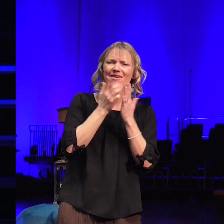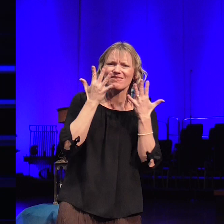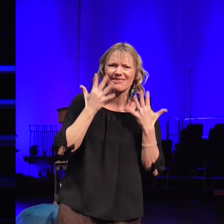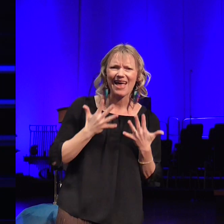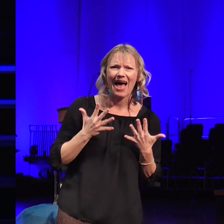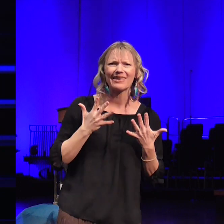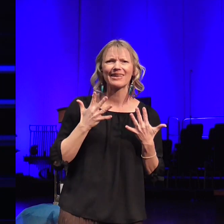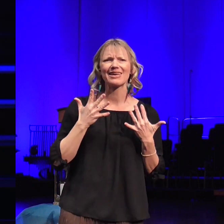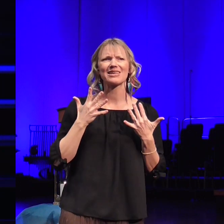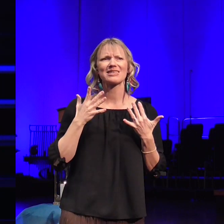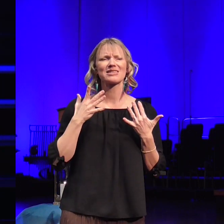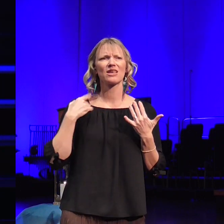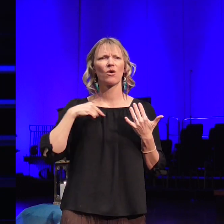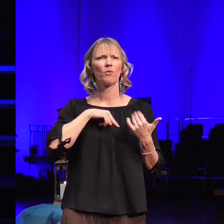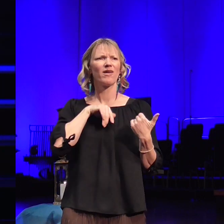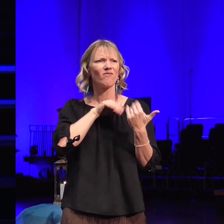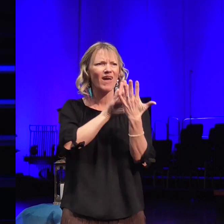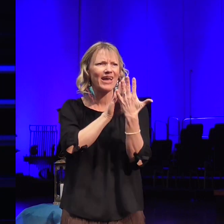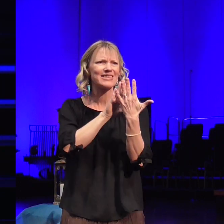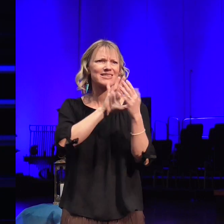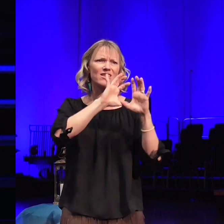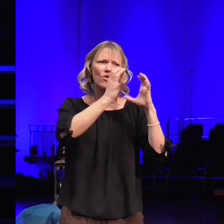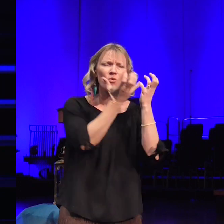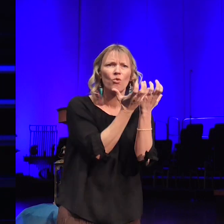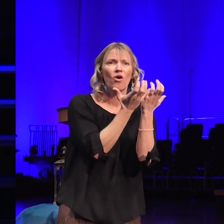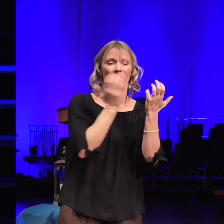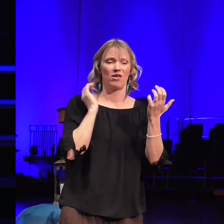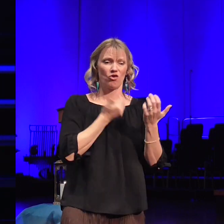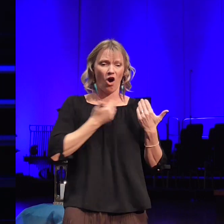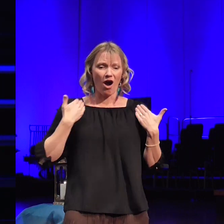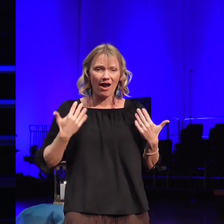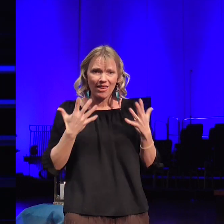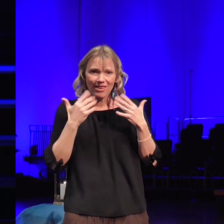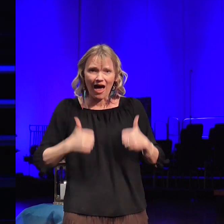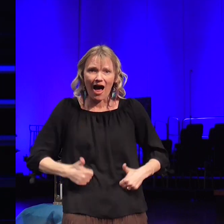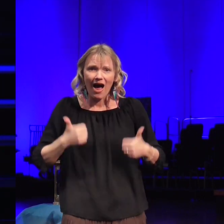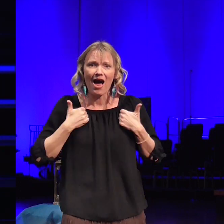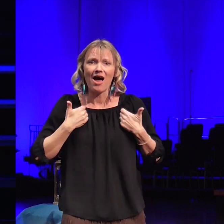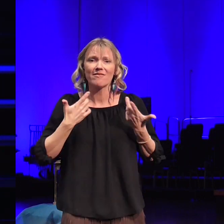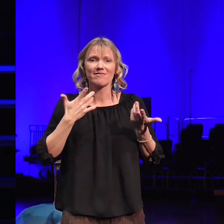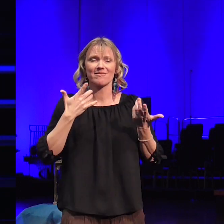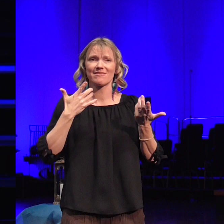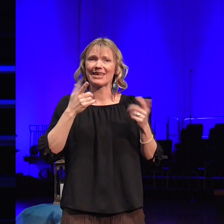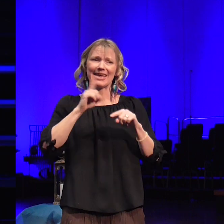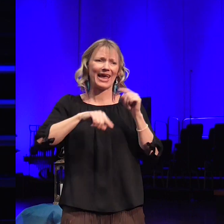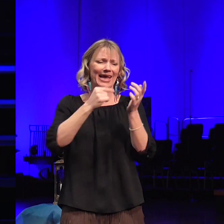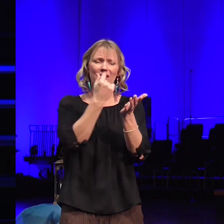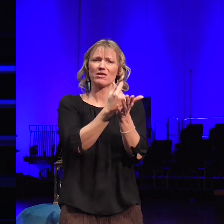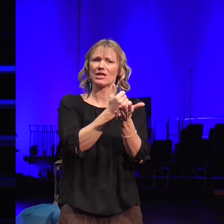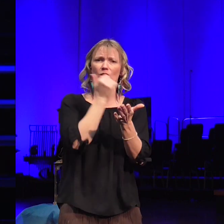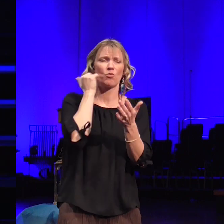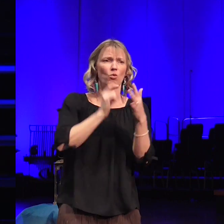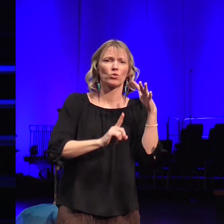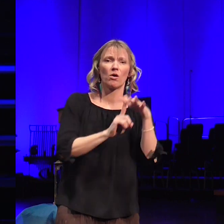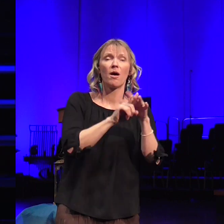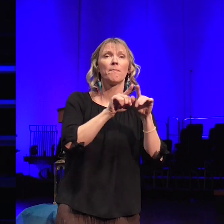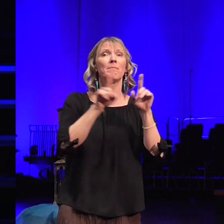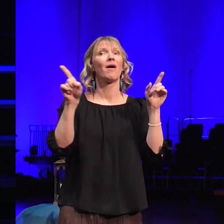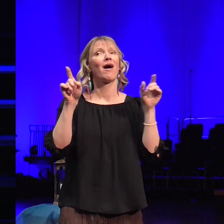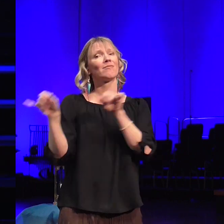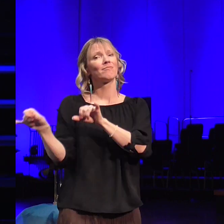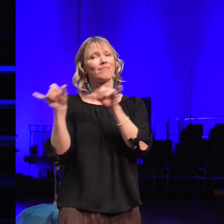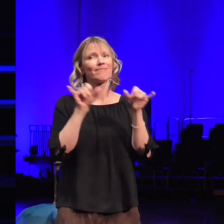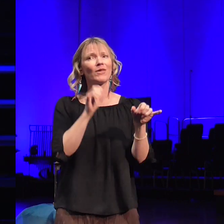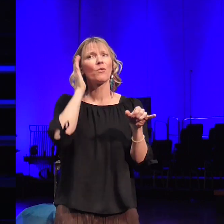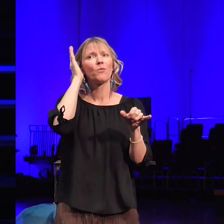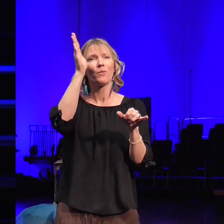face things in our life or in our world may show up. They might, absolutely. We can't guarantee you that they won't. But so will that deep presence